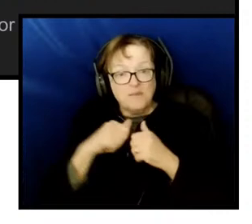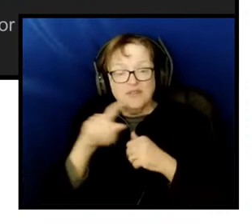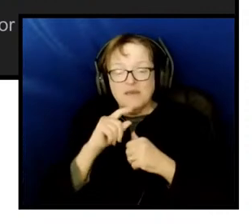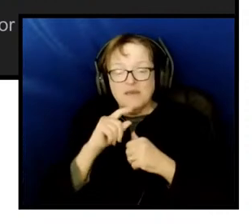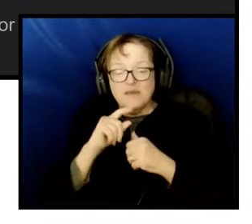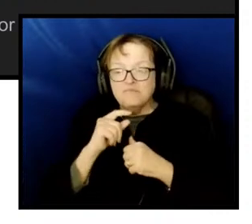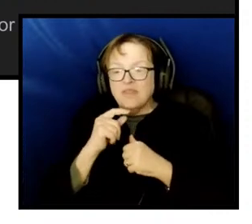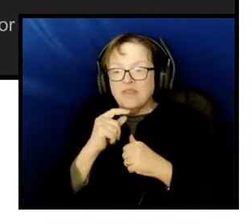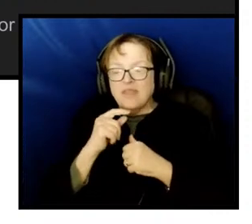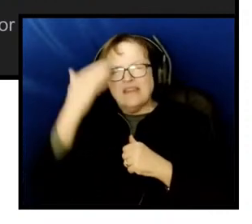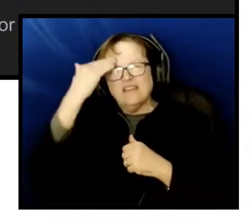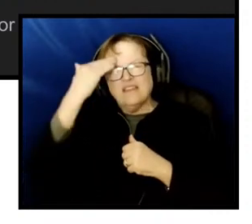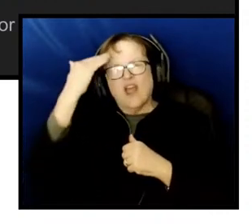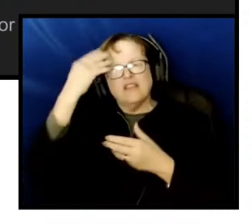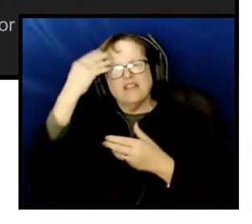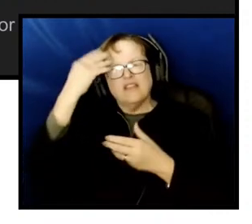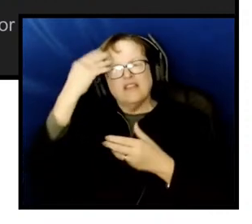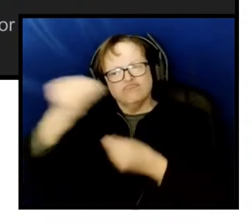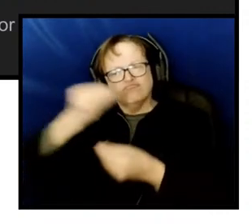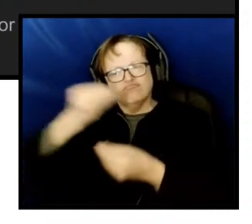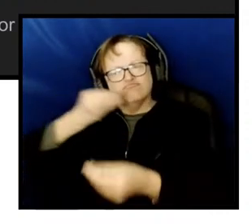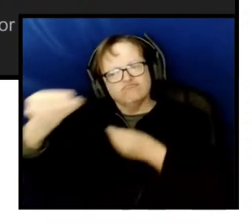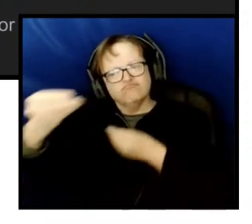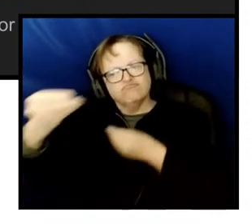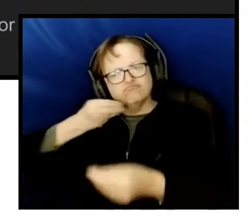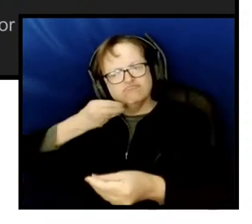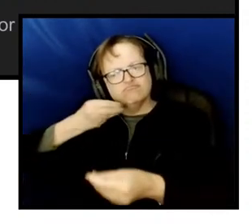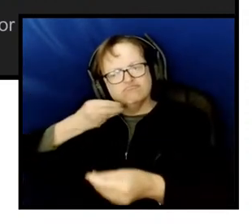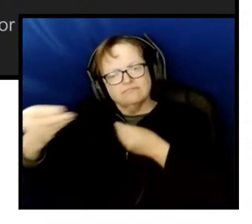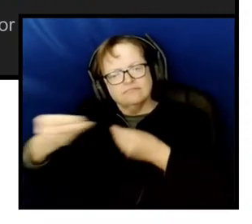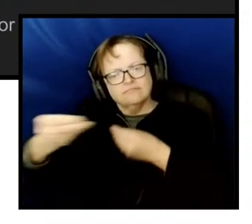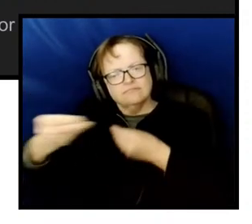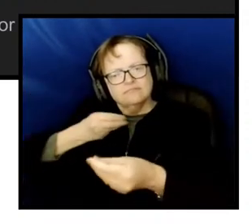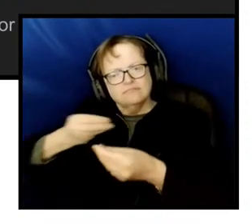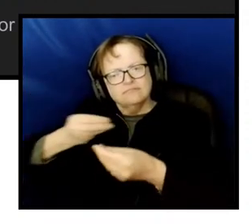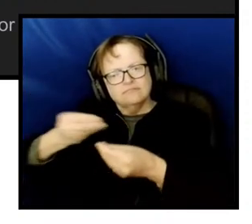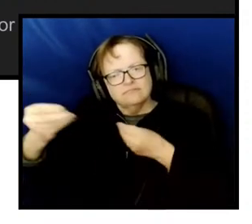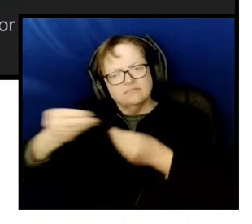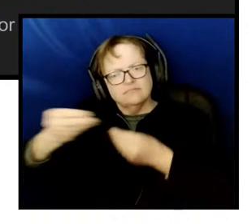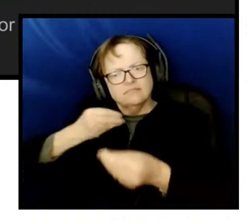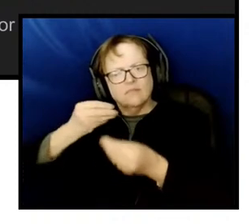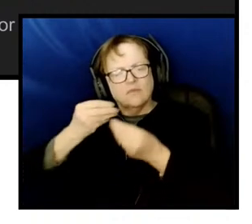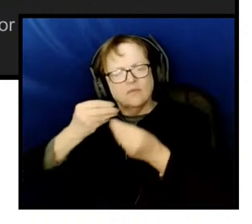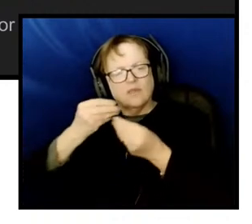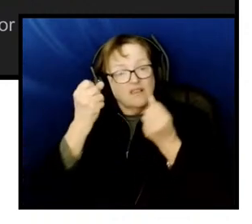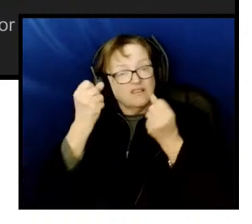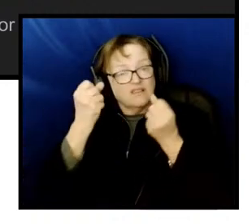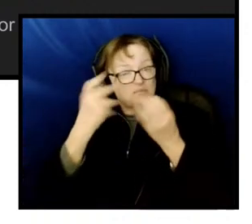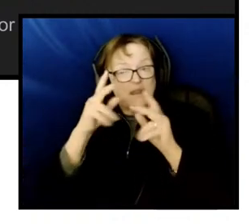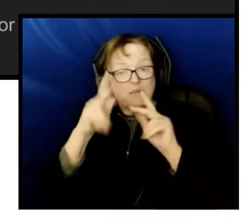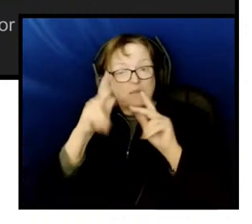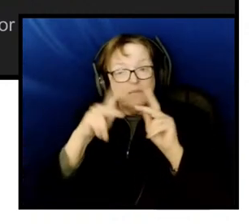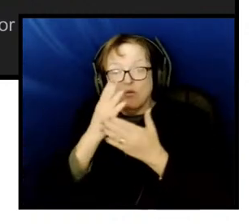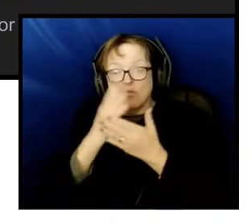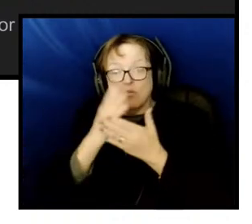trading knowledge too. You know, a lot of the people who are part of your circle had never